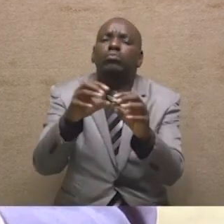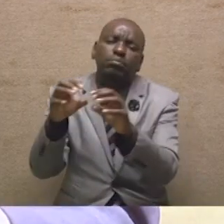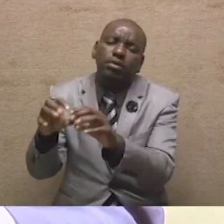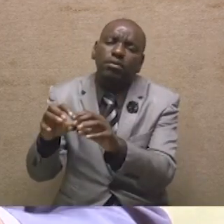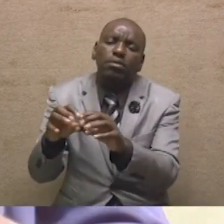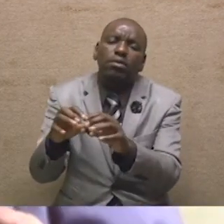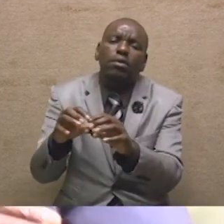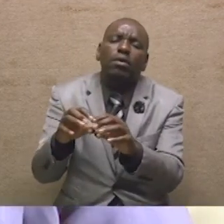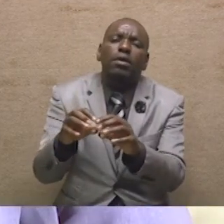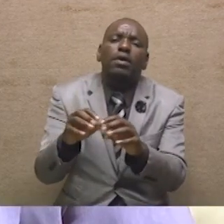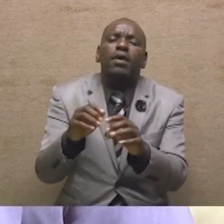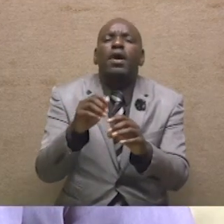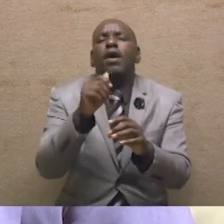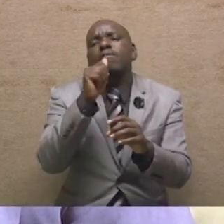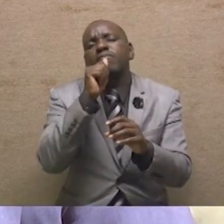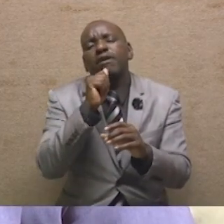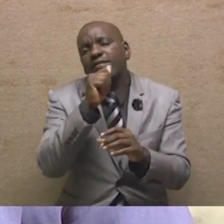grouped as